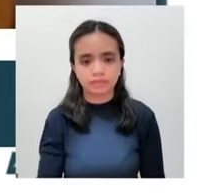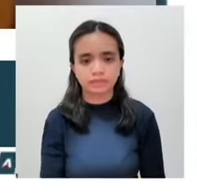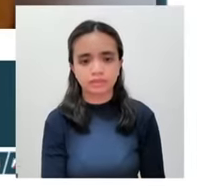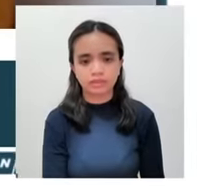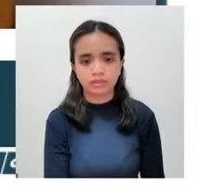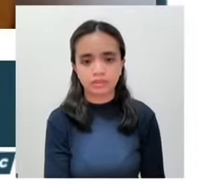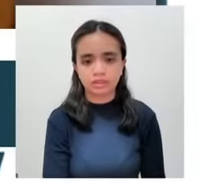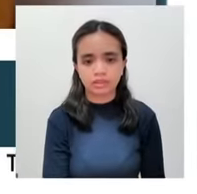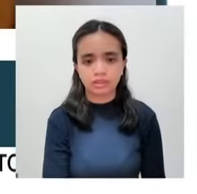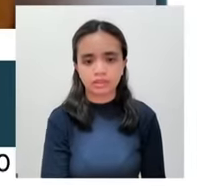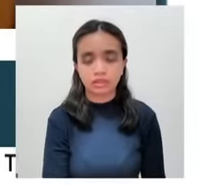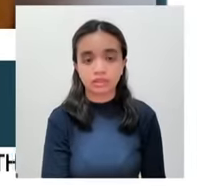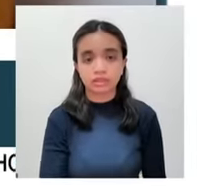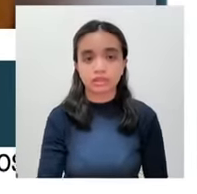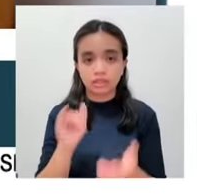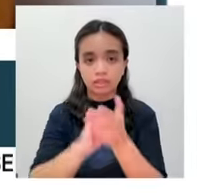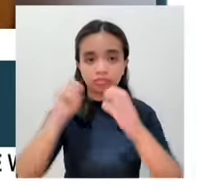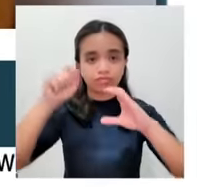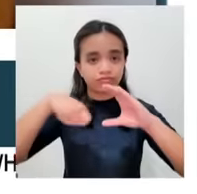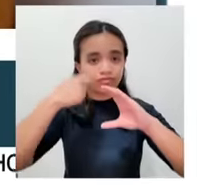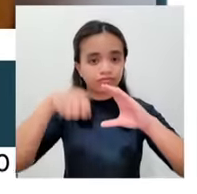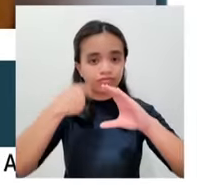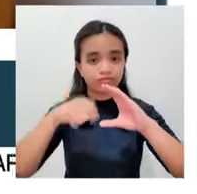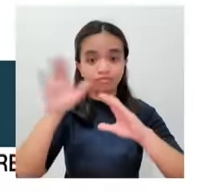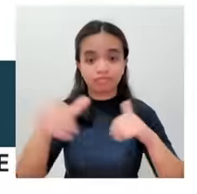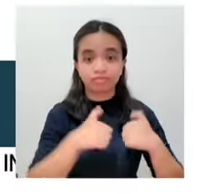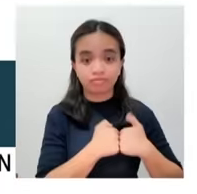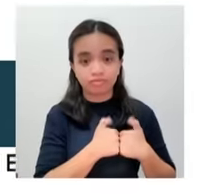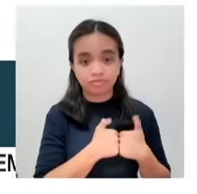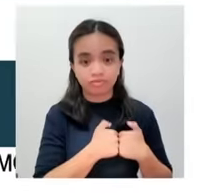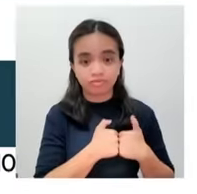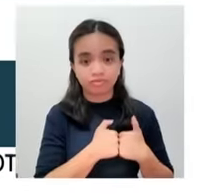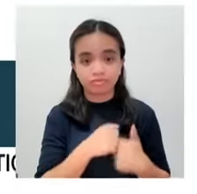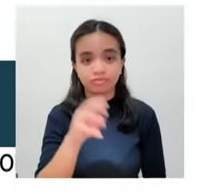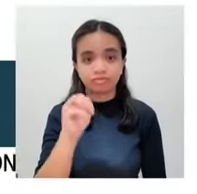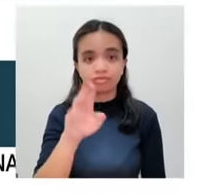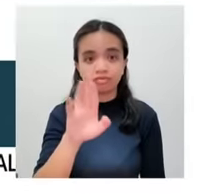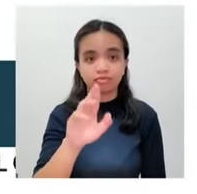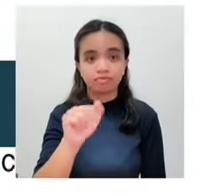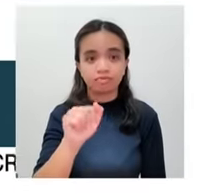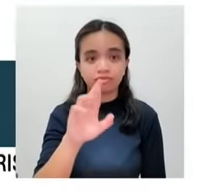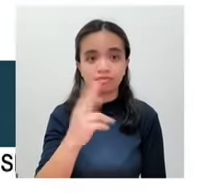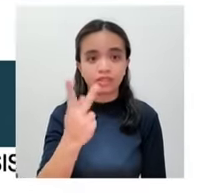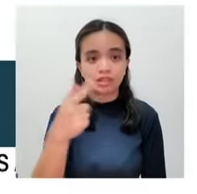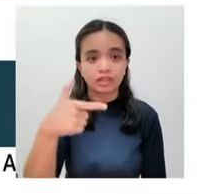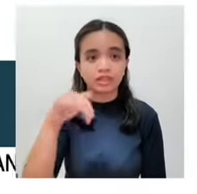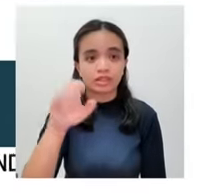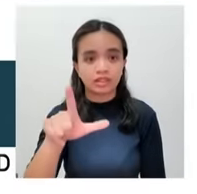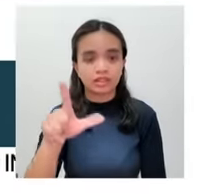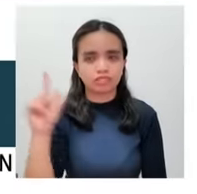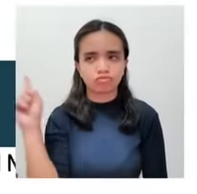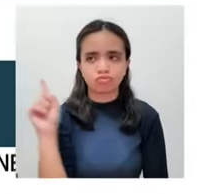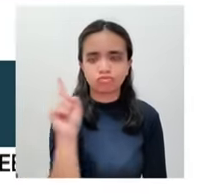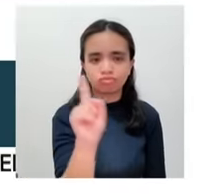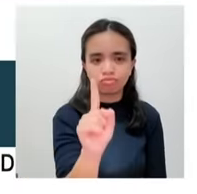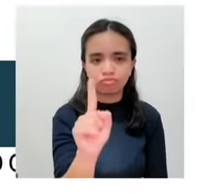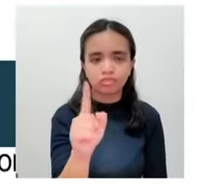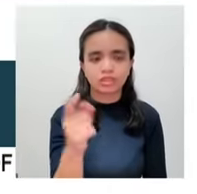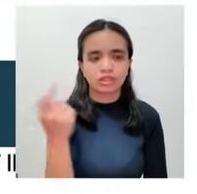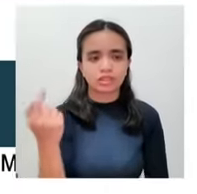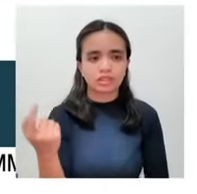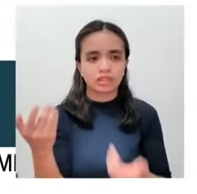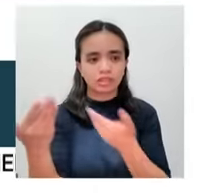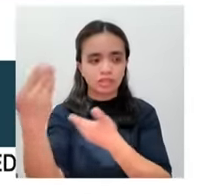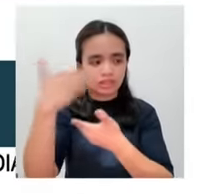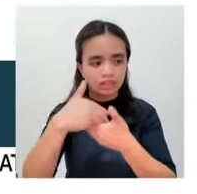during that taping, her boyfriend at that time, C. Mark Hill, dropped by. Mm. And that was also the night when they found out